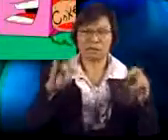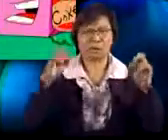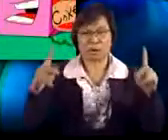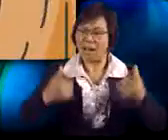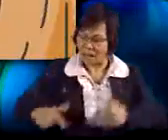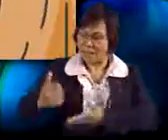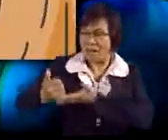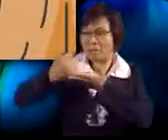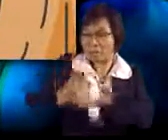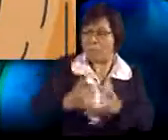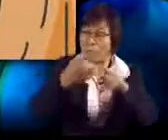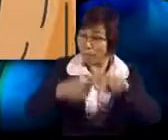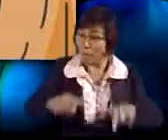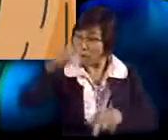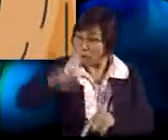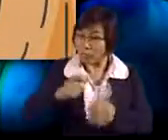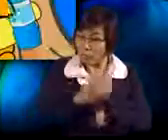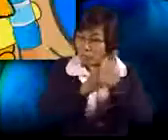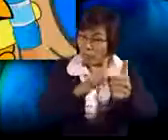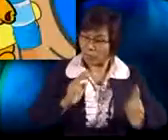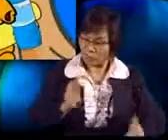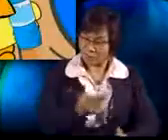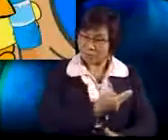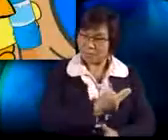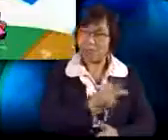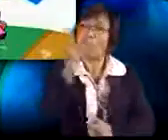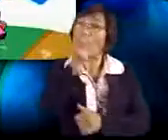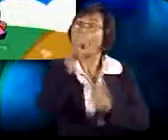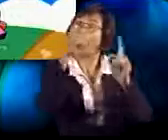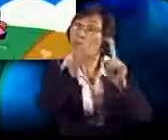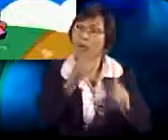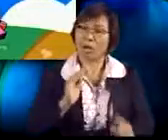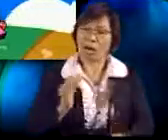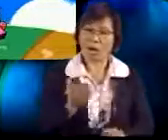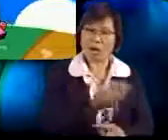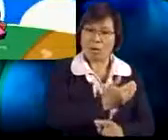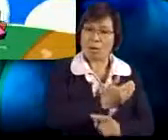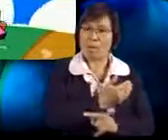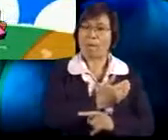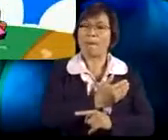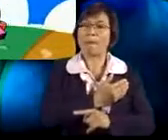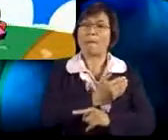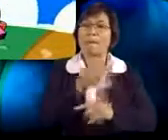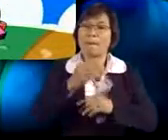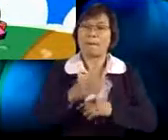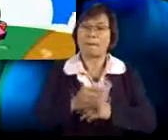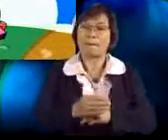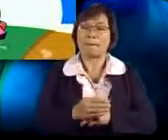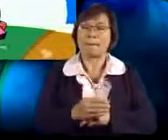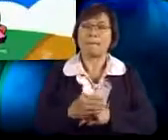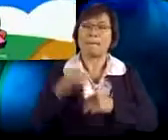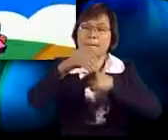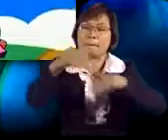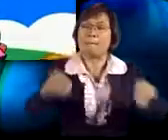you. But you have to follow us. Where to? Our math lab. Math